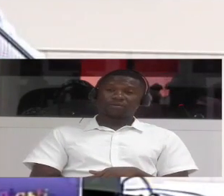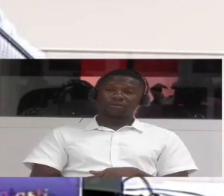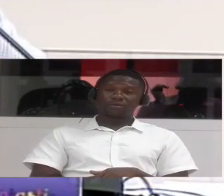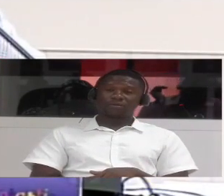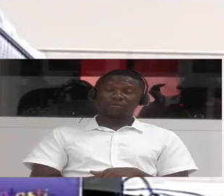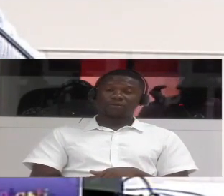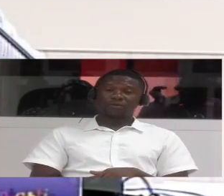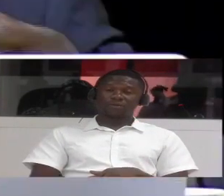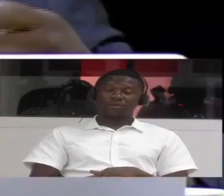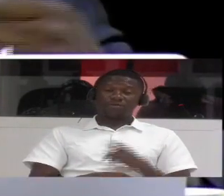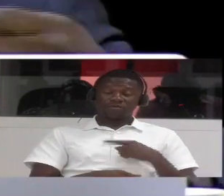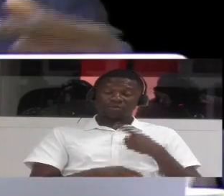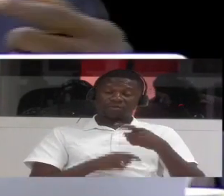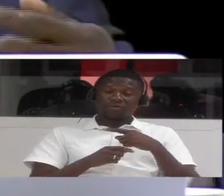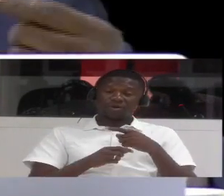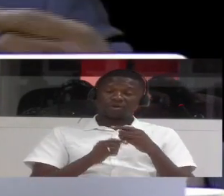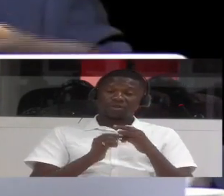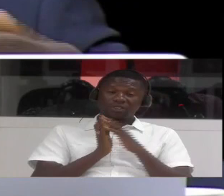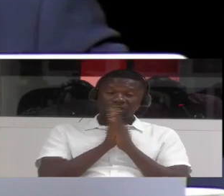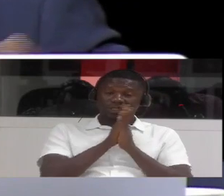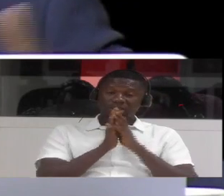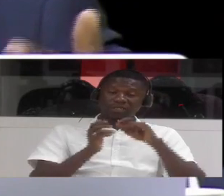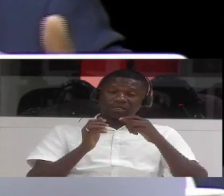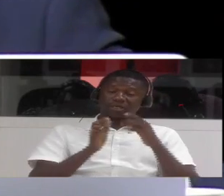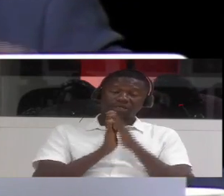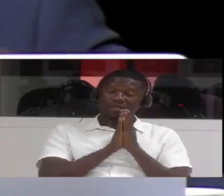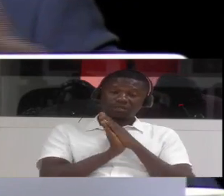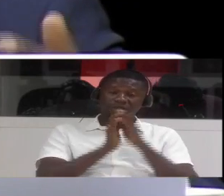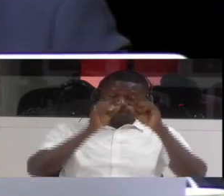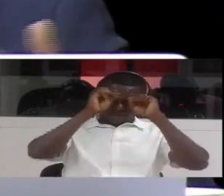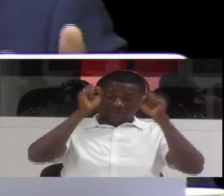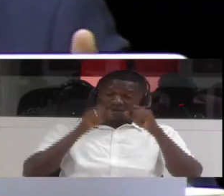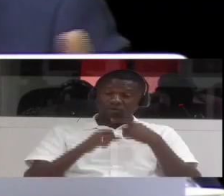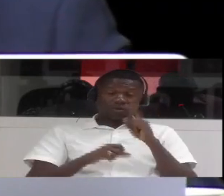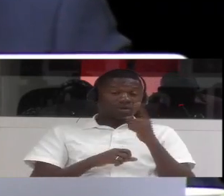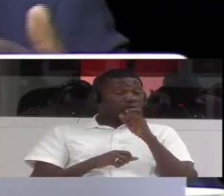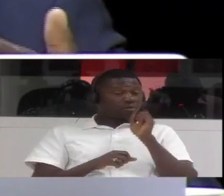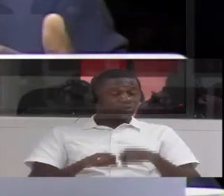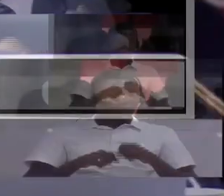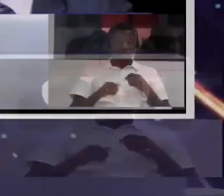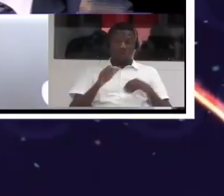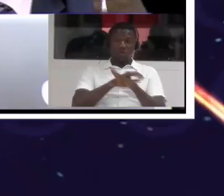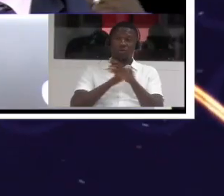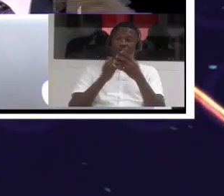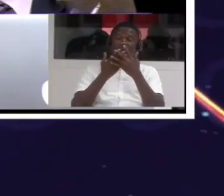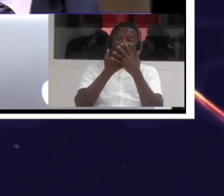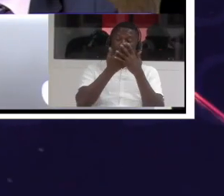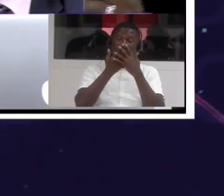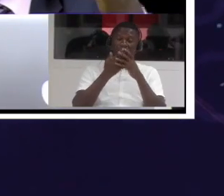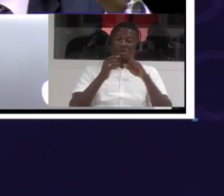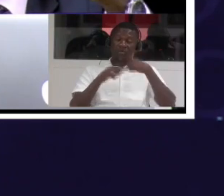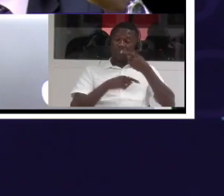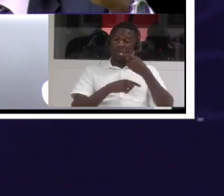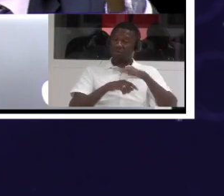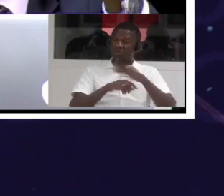for a seditious offense or publication, one can go to jail at least, say,